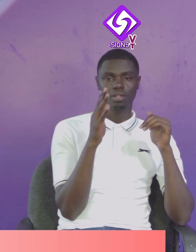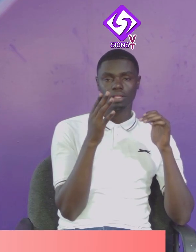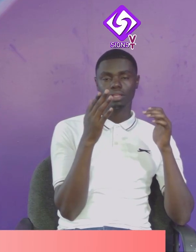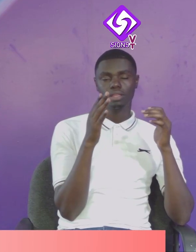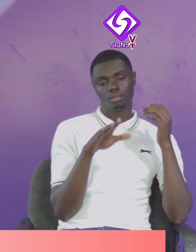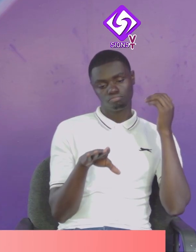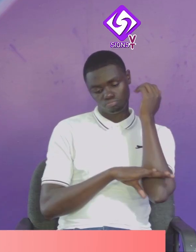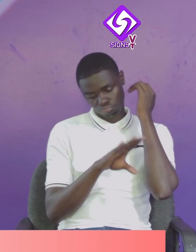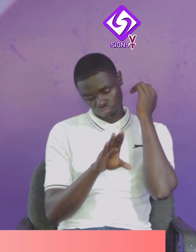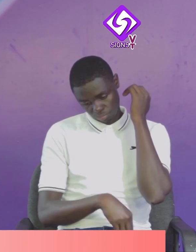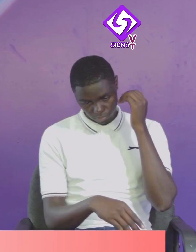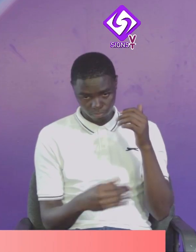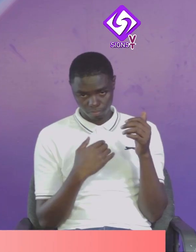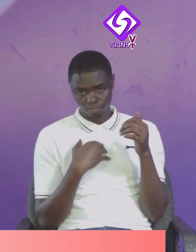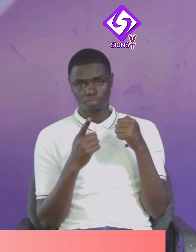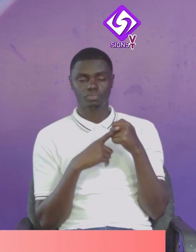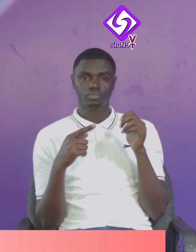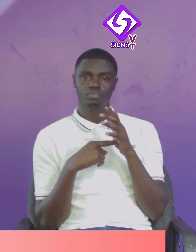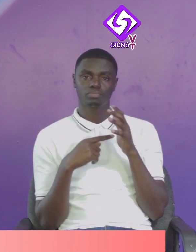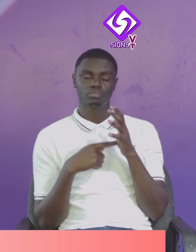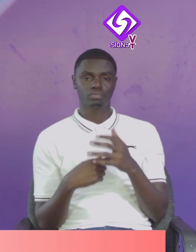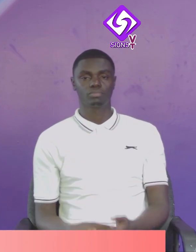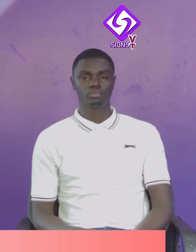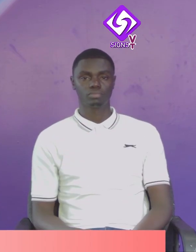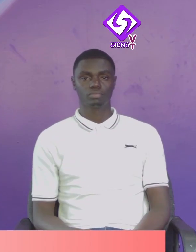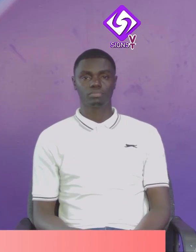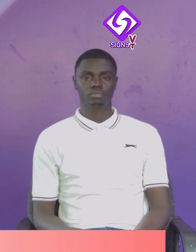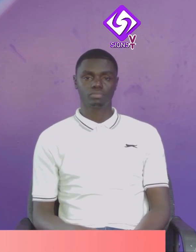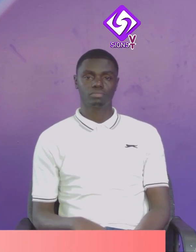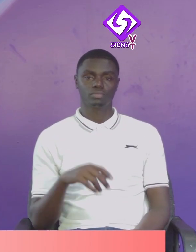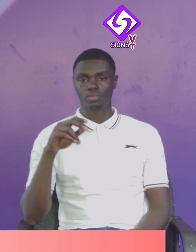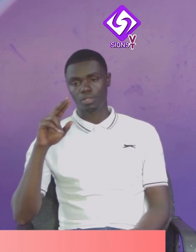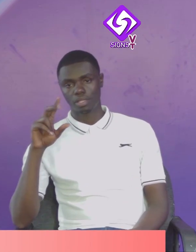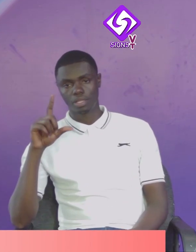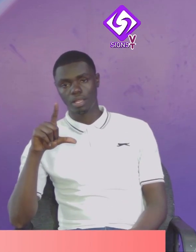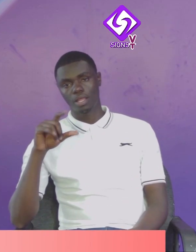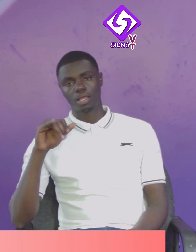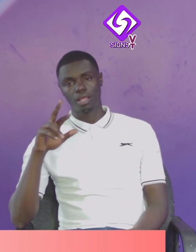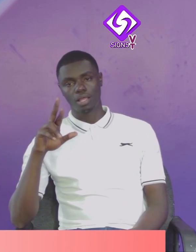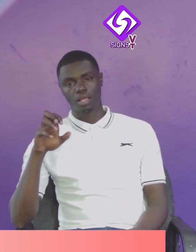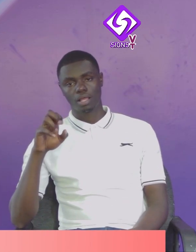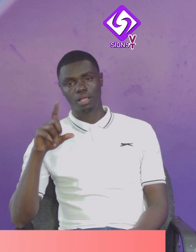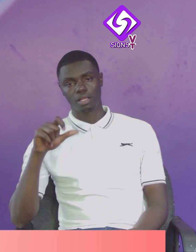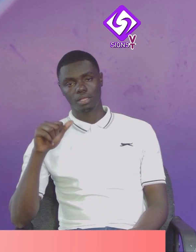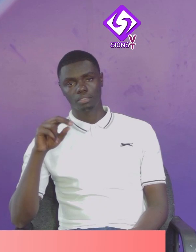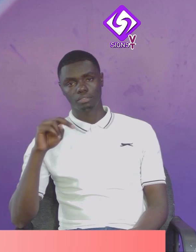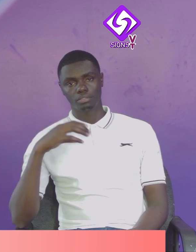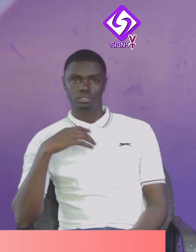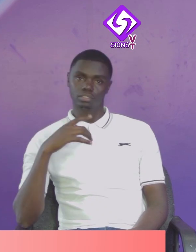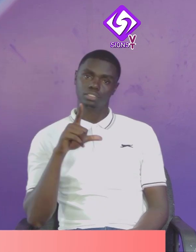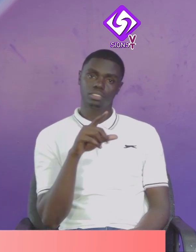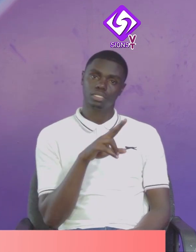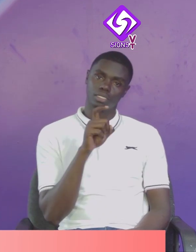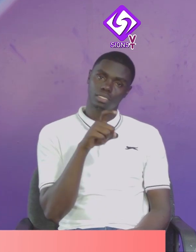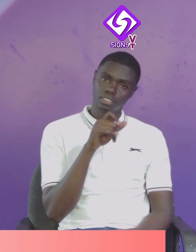have 6 points. Right. That is Northern Ireland, and Luxembourg have 0. Right. So I think I go